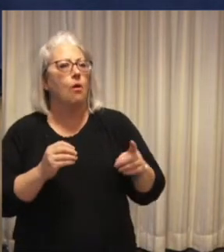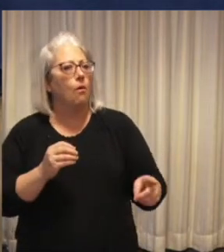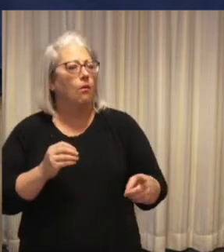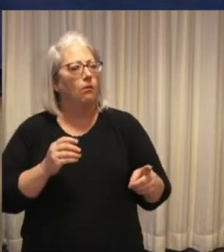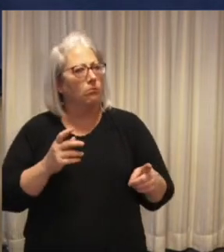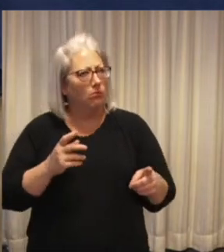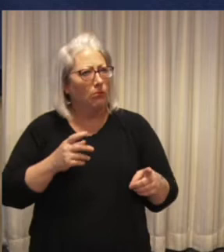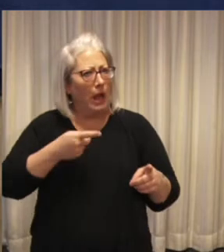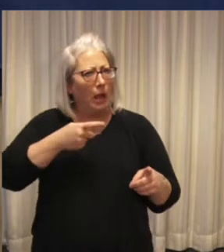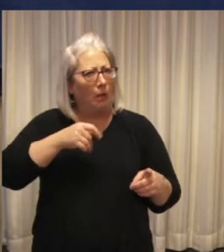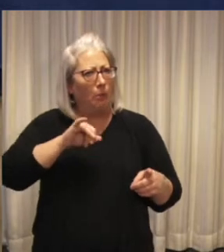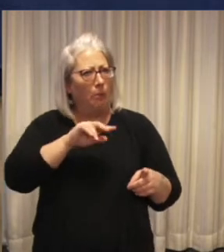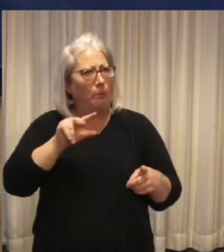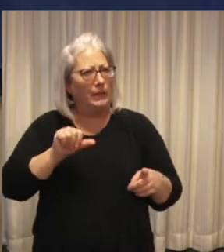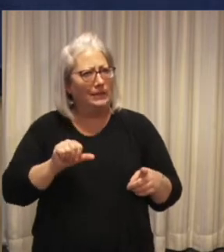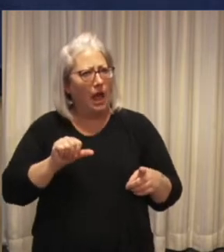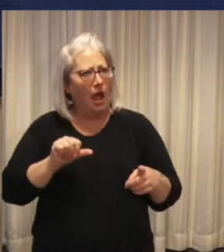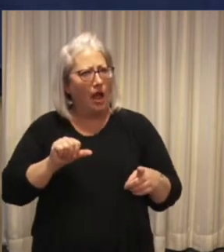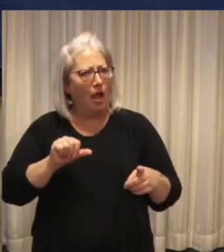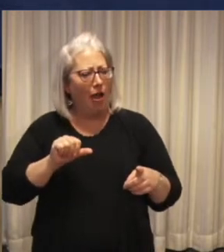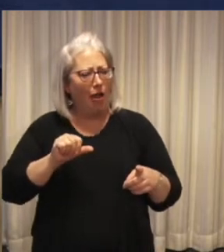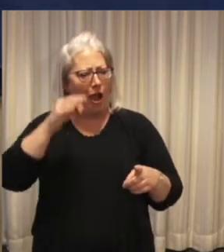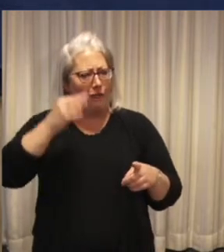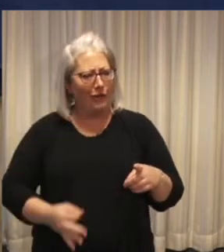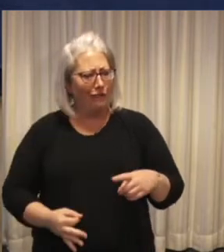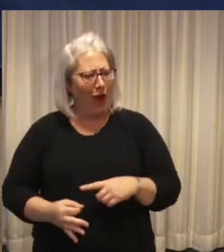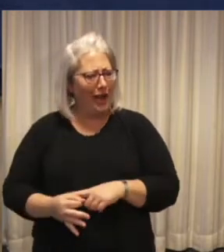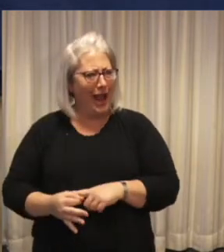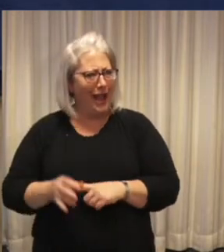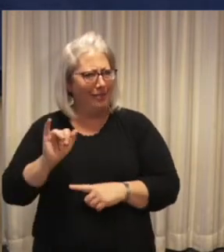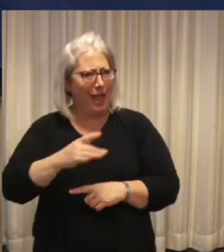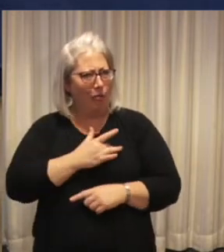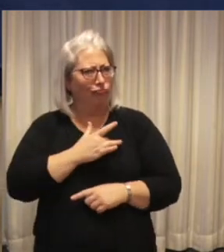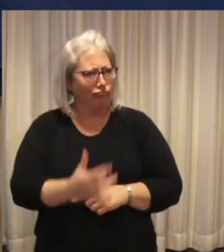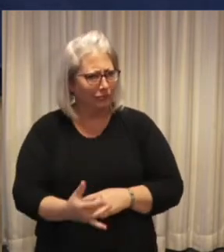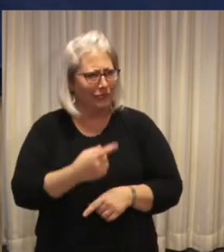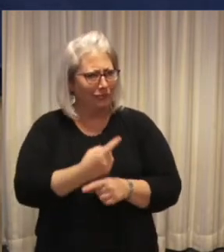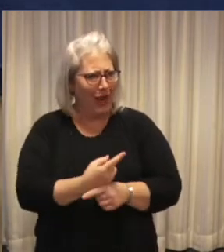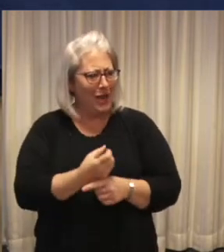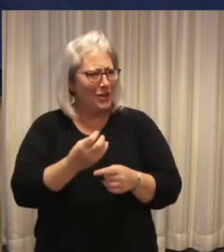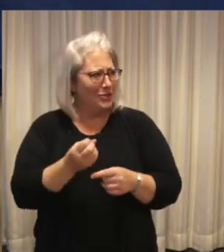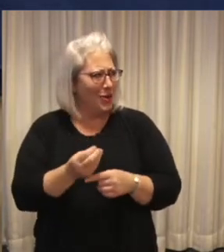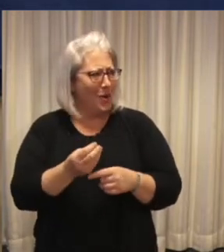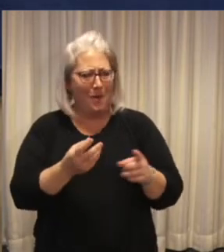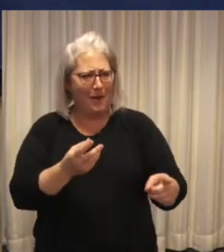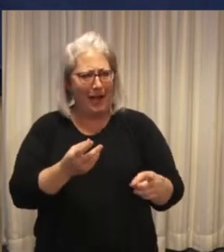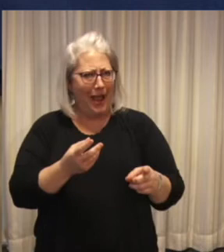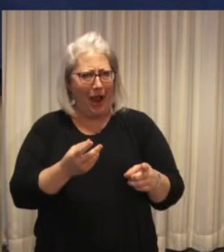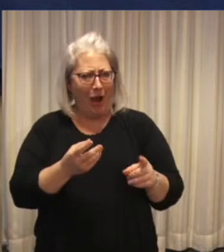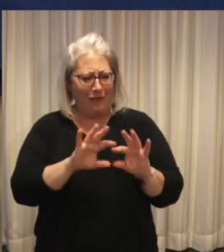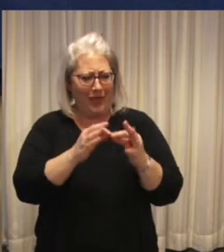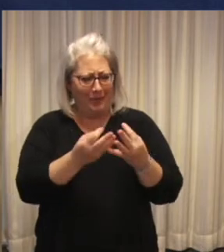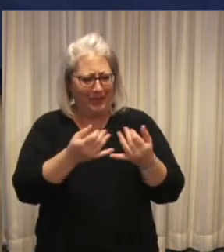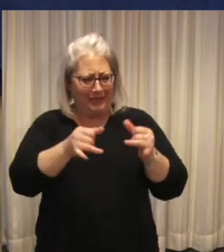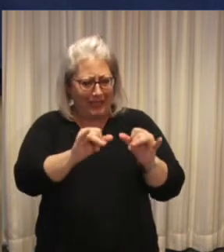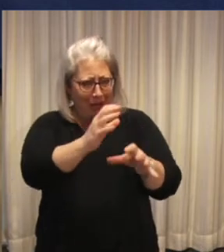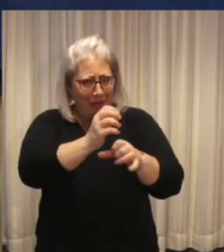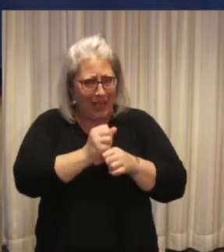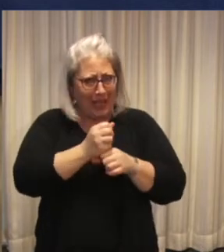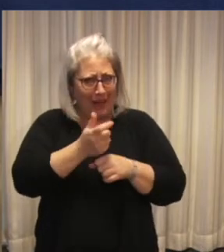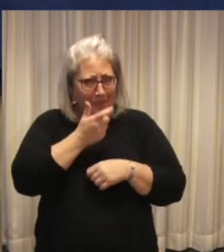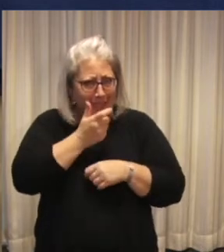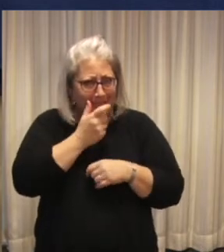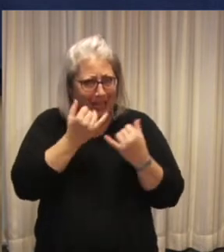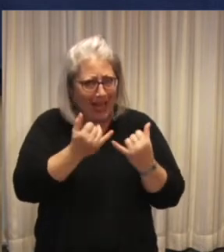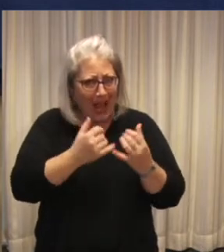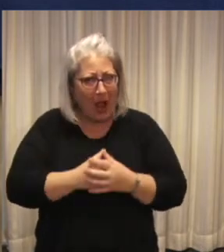still a thing? Yes, it is. Still. So are people getting pizza now, or what's the deal with that? No, we're not doing pizza. And again, that's one of the other things about changing how we do things. We're yeah.